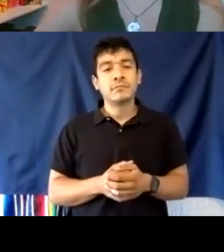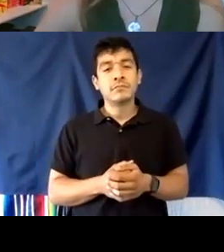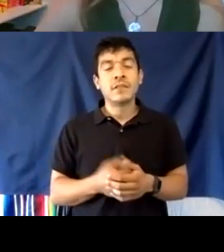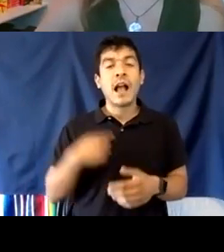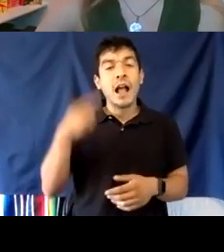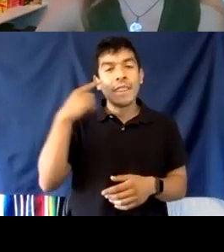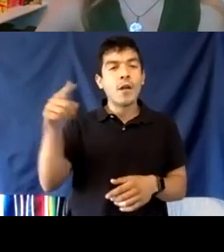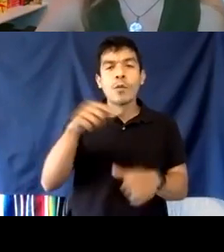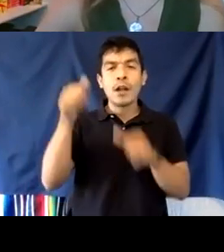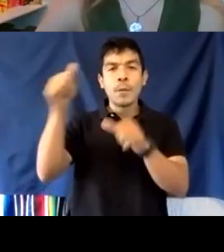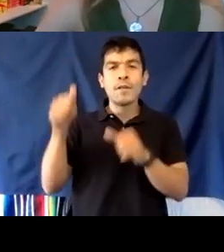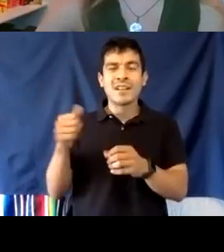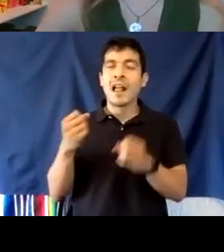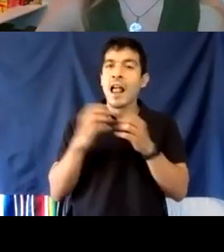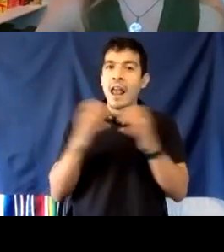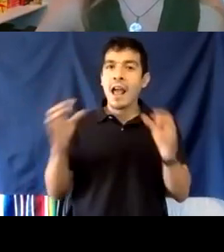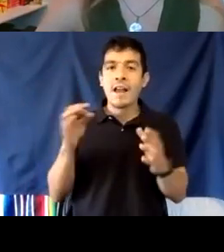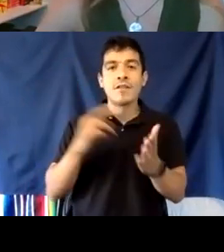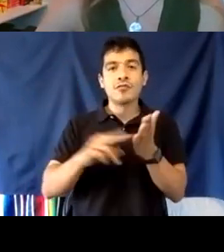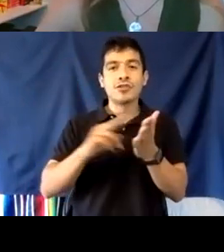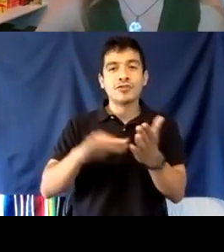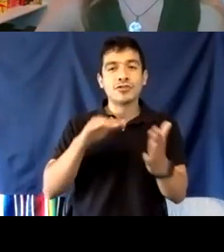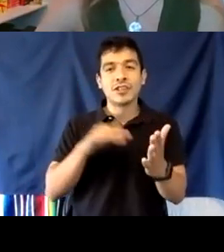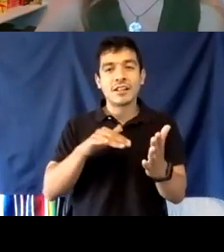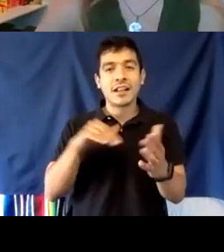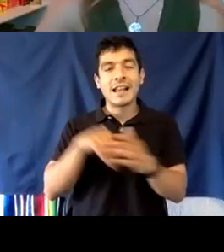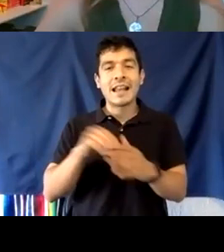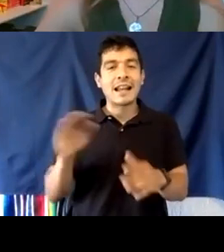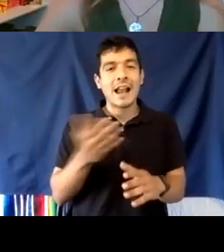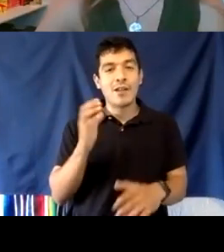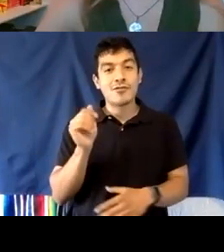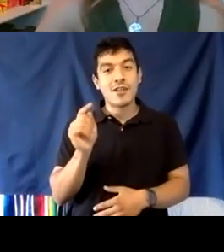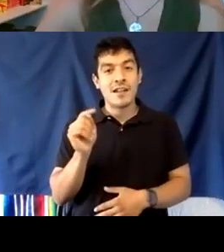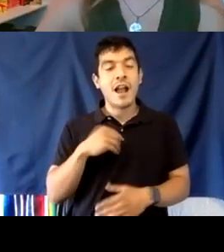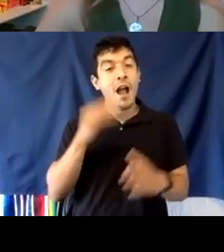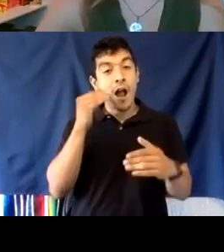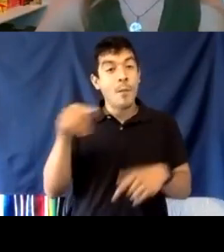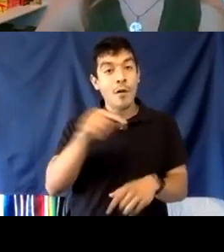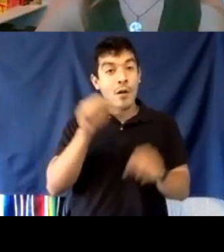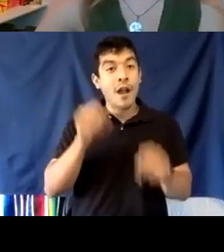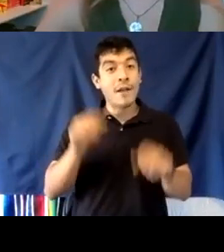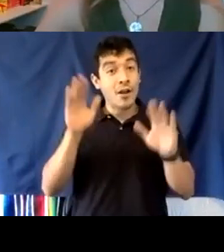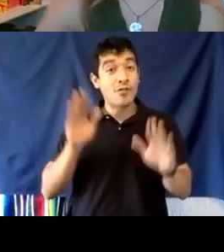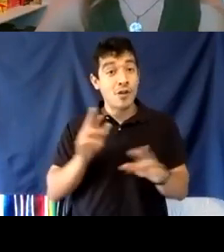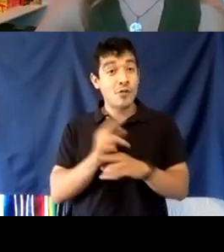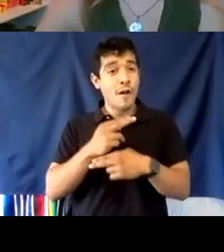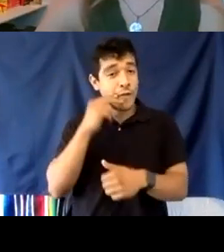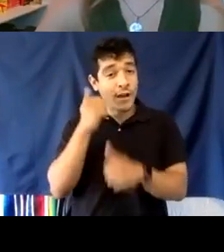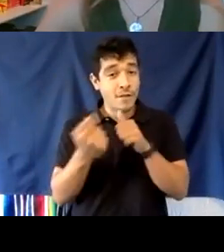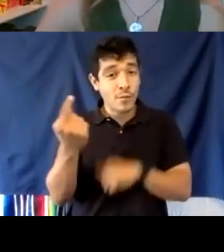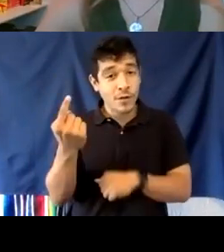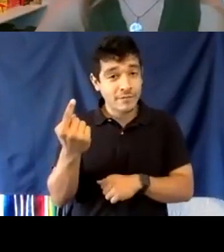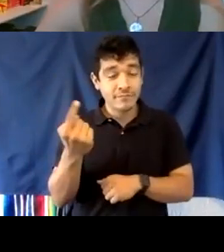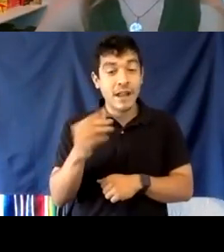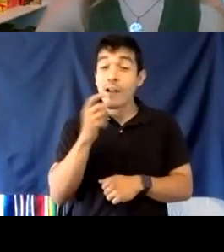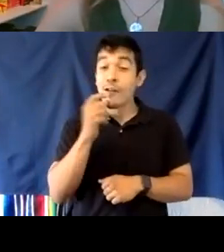posted a number of research studies within that chat. I hope that these can be great resources for everyone. And